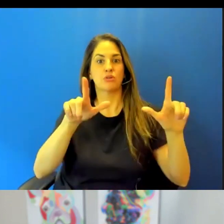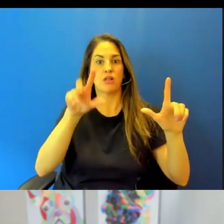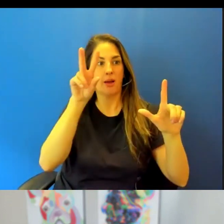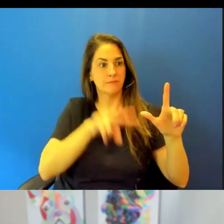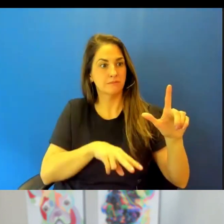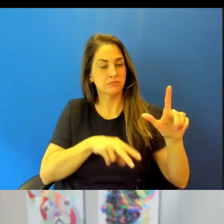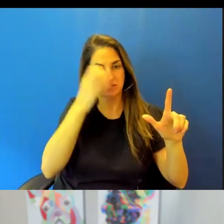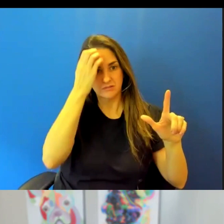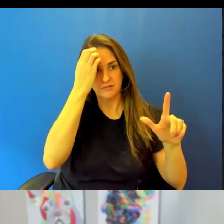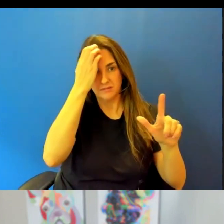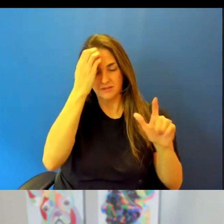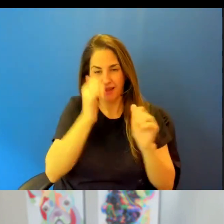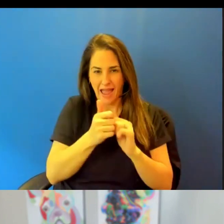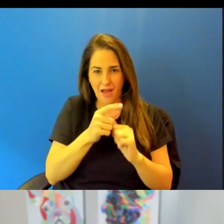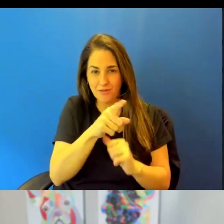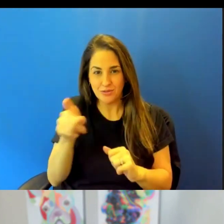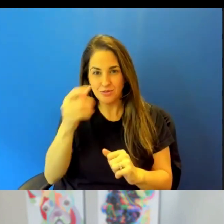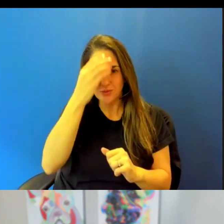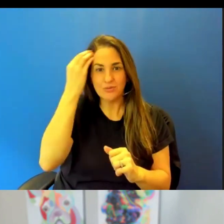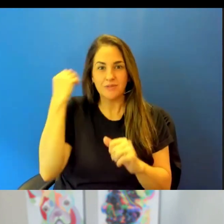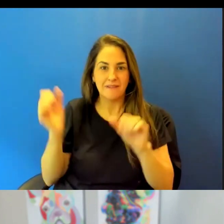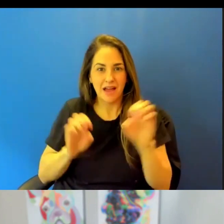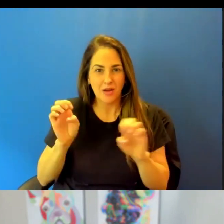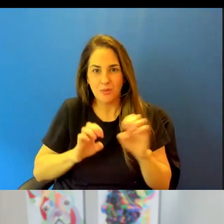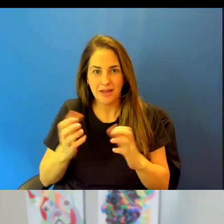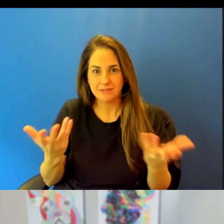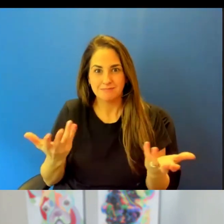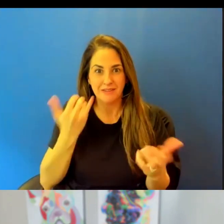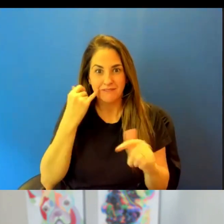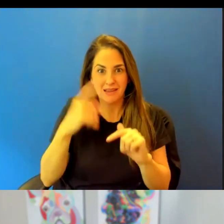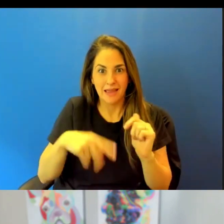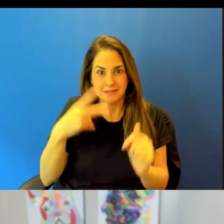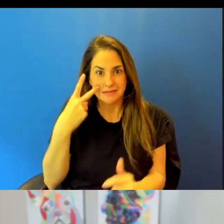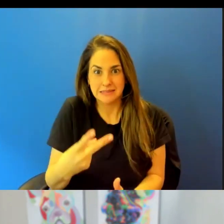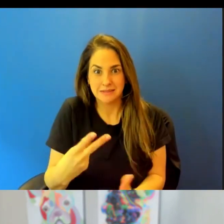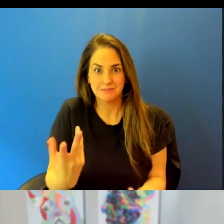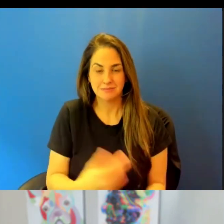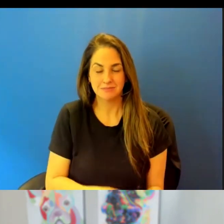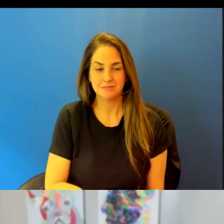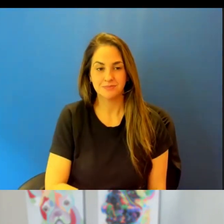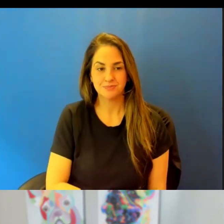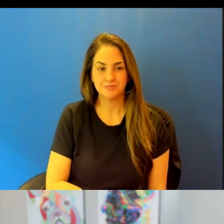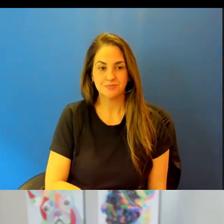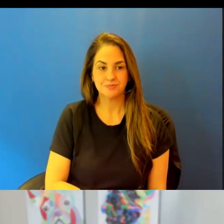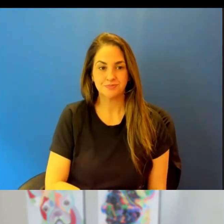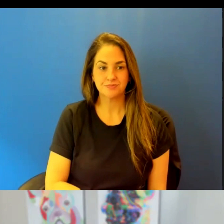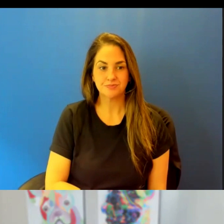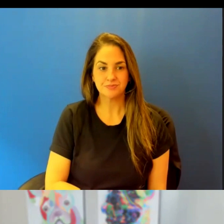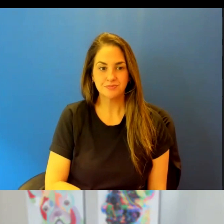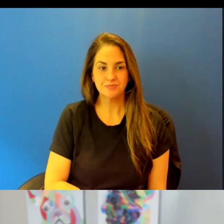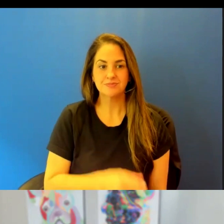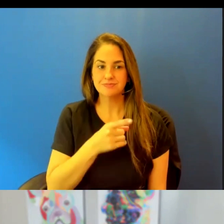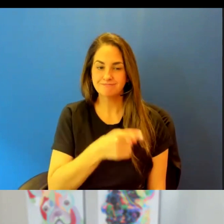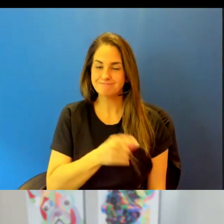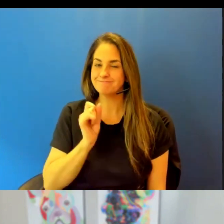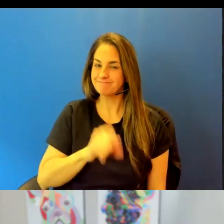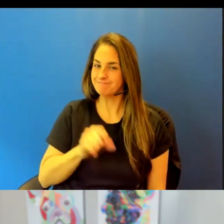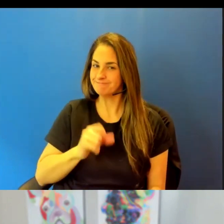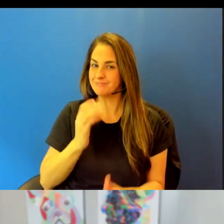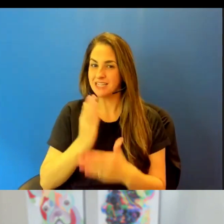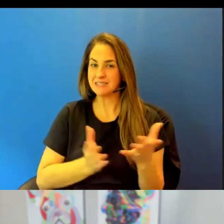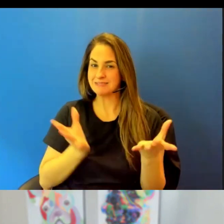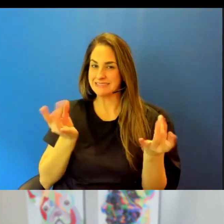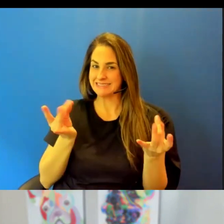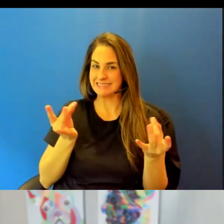That's either to you, Monica, or Kelly. So there are some really tricky situations that we're